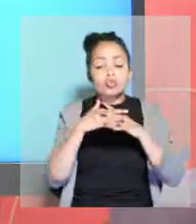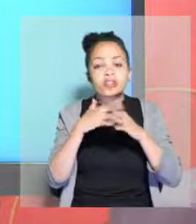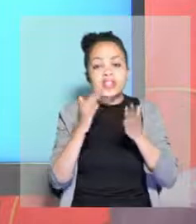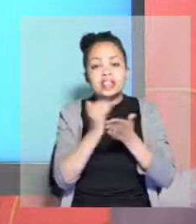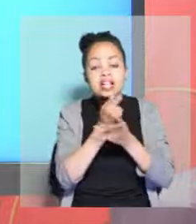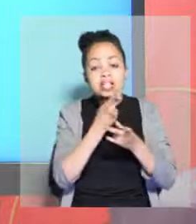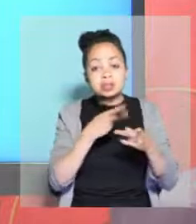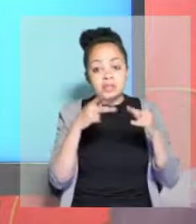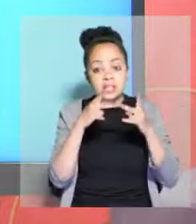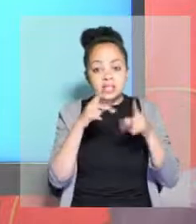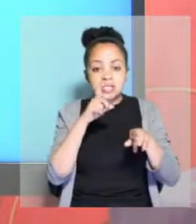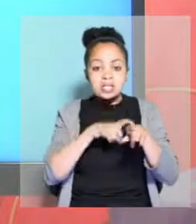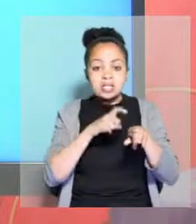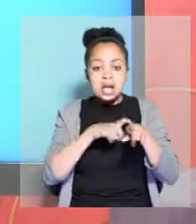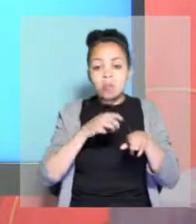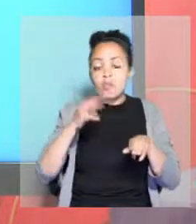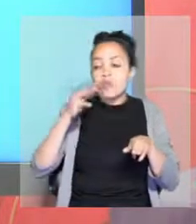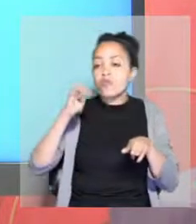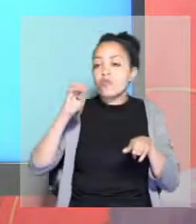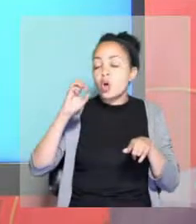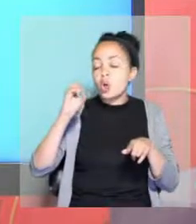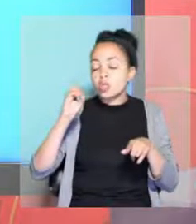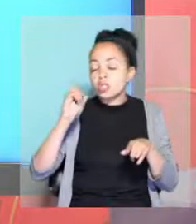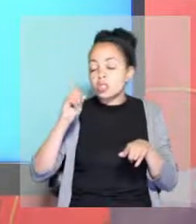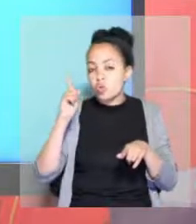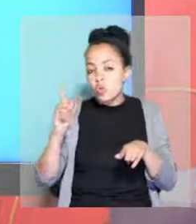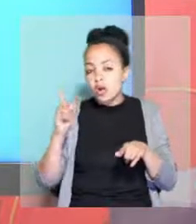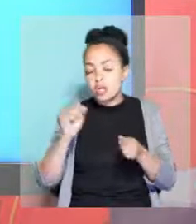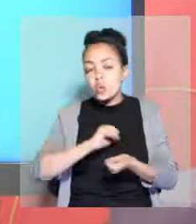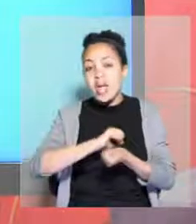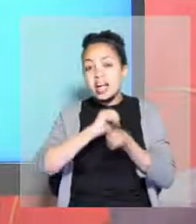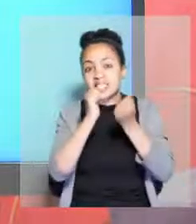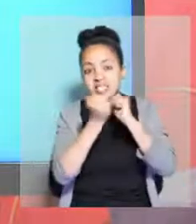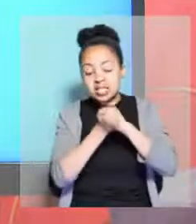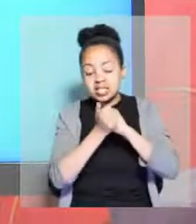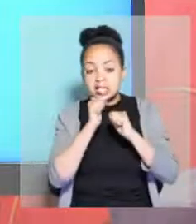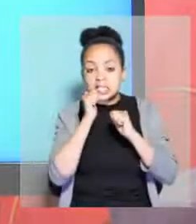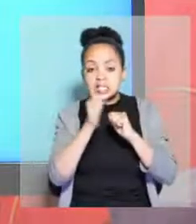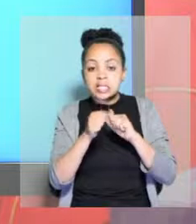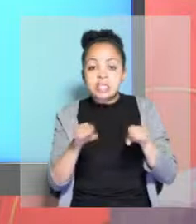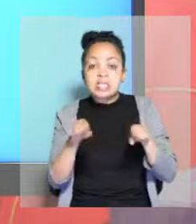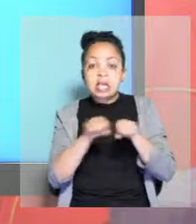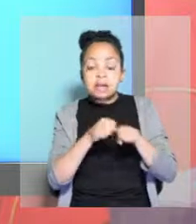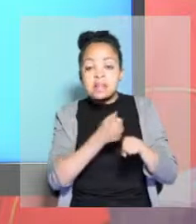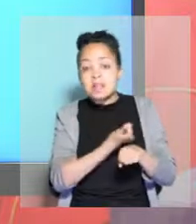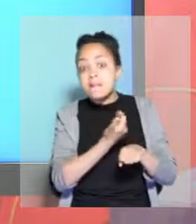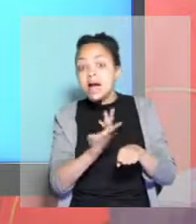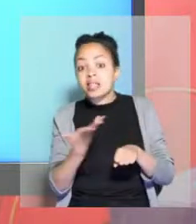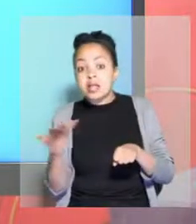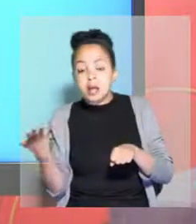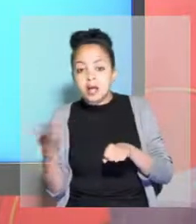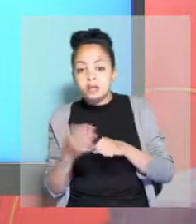place during meiosis I to exchange their segment of genetic material.